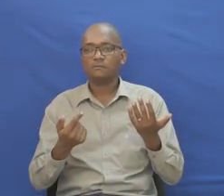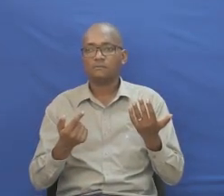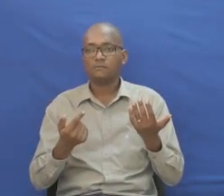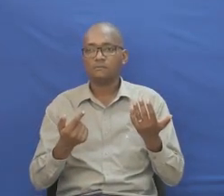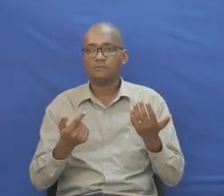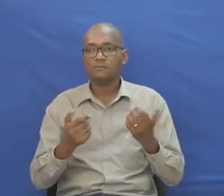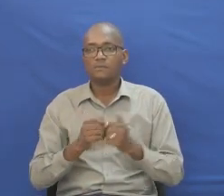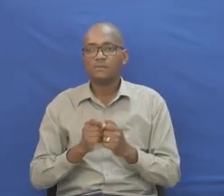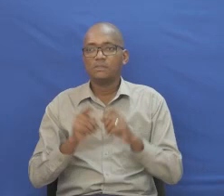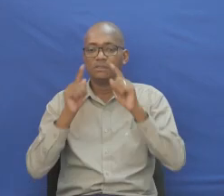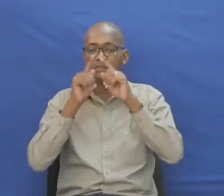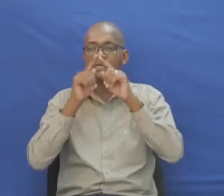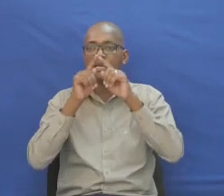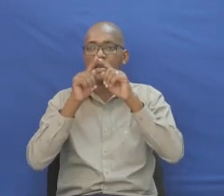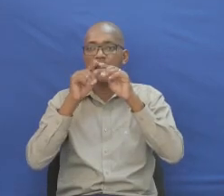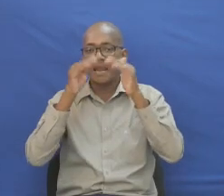diagrams.